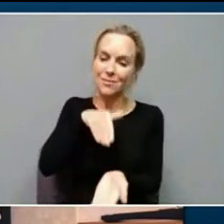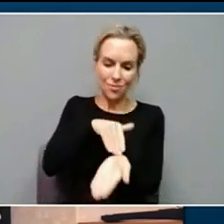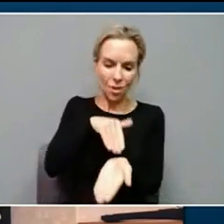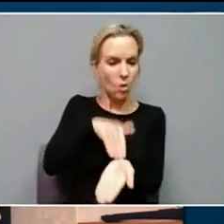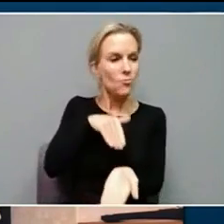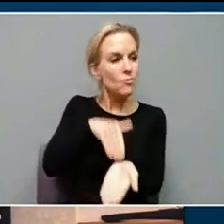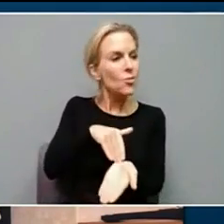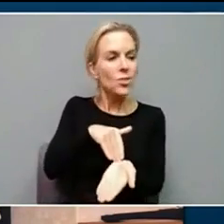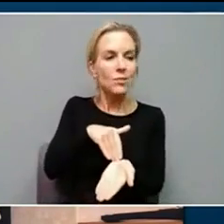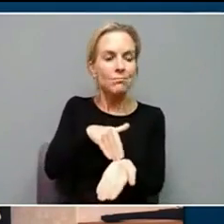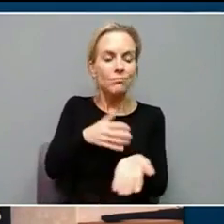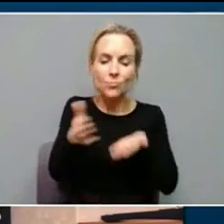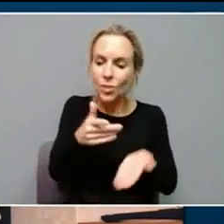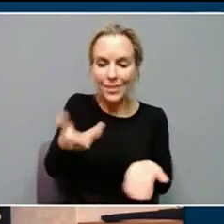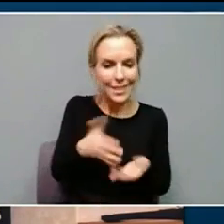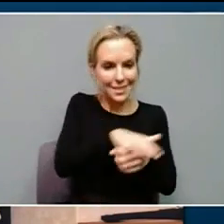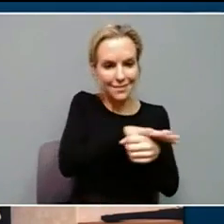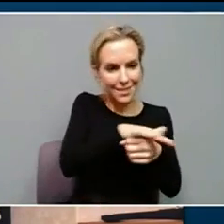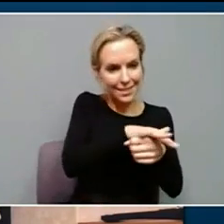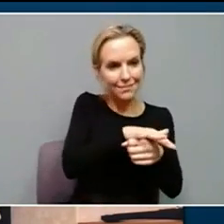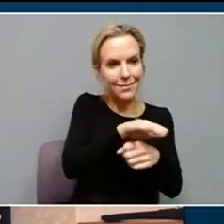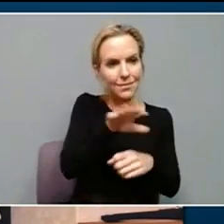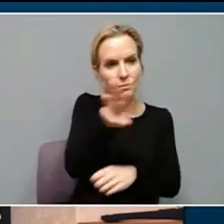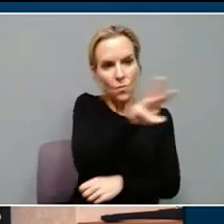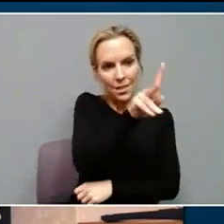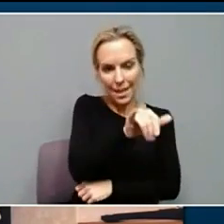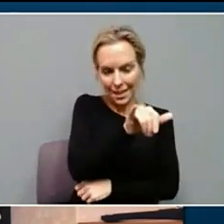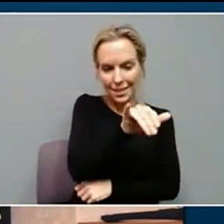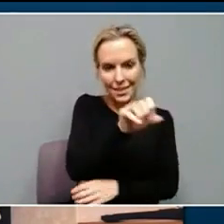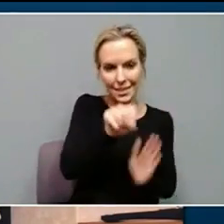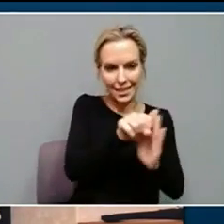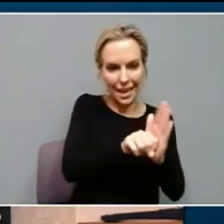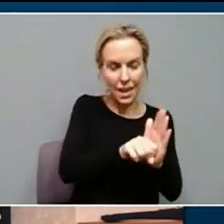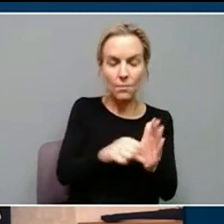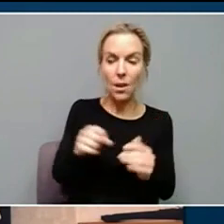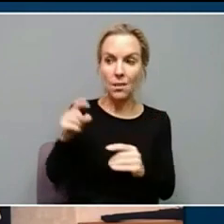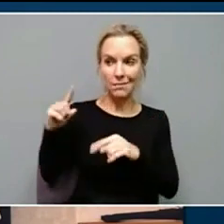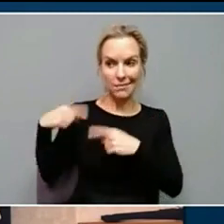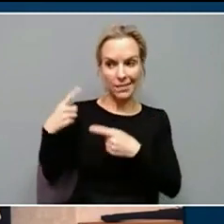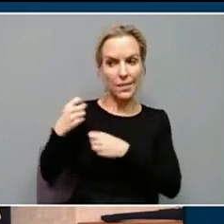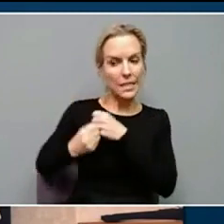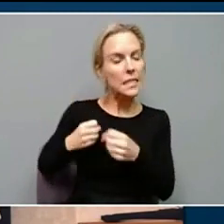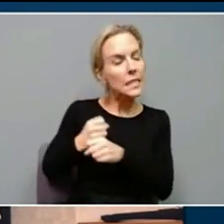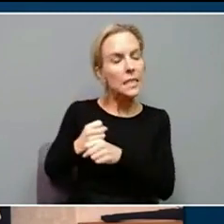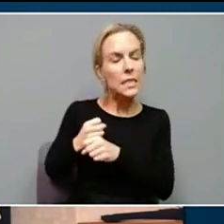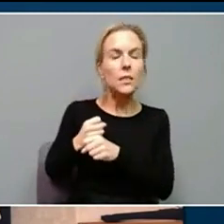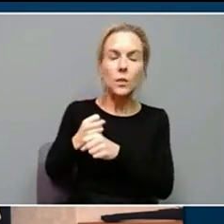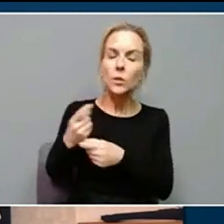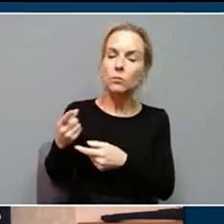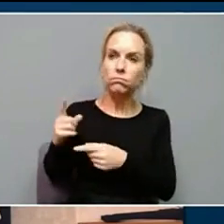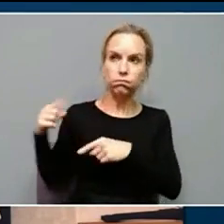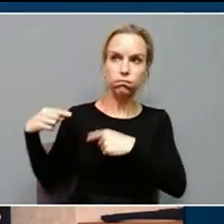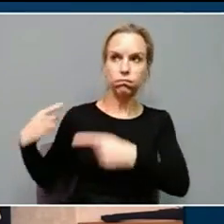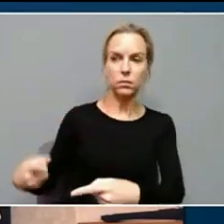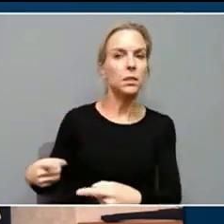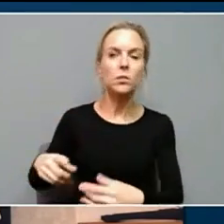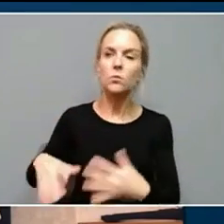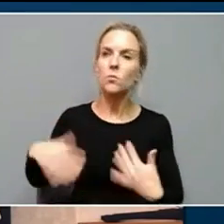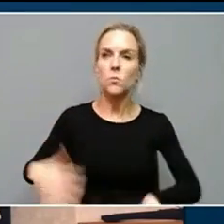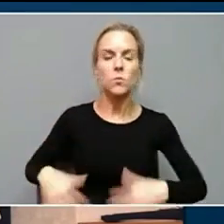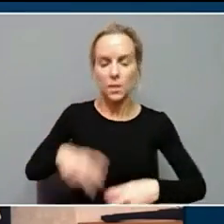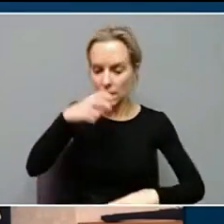state, period. The last couple of years have been very difficult. Last year was extremely difficult taking care